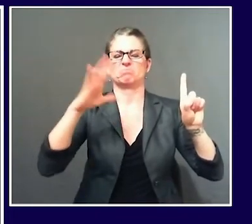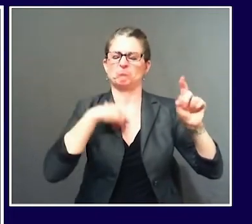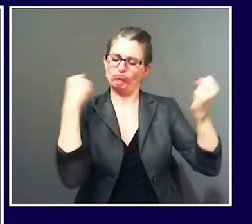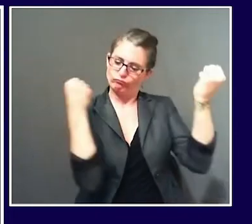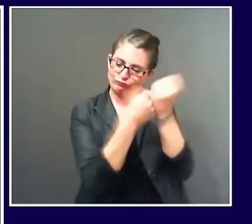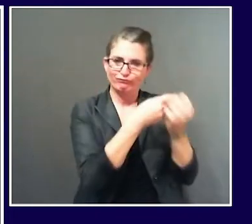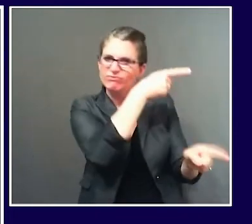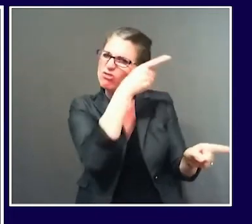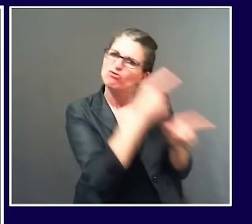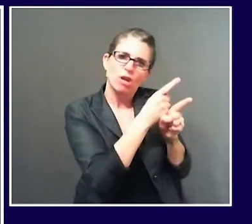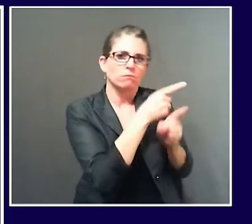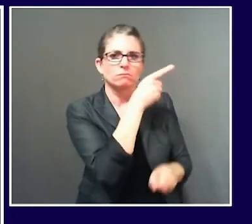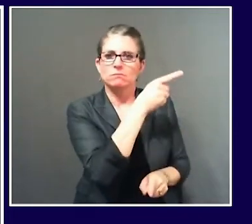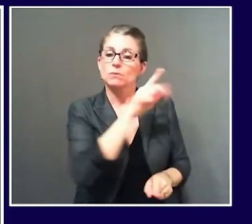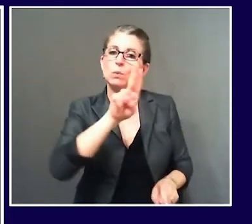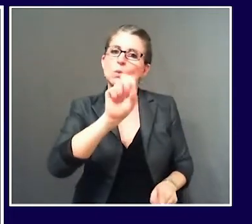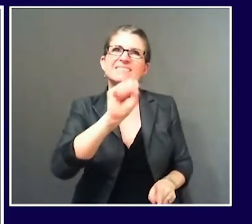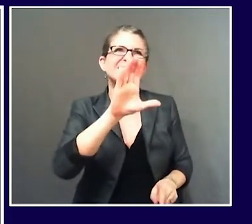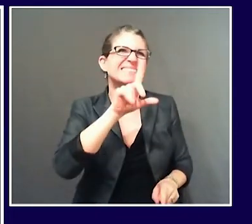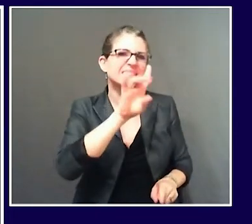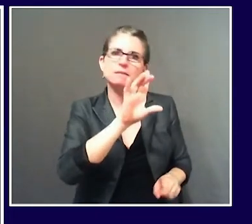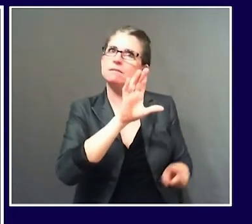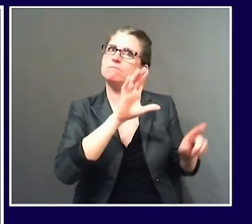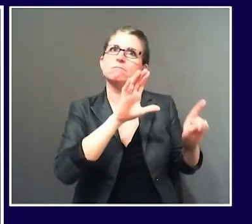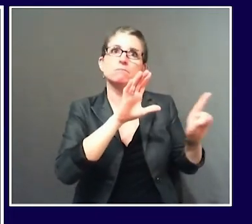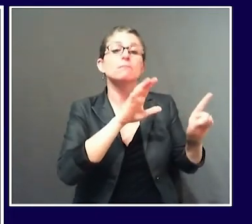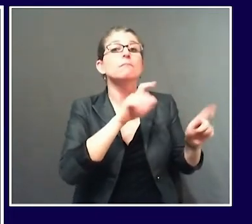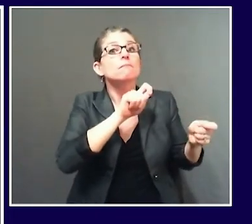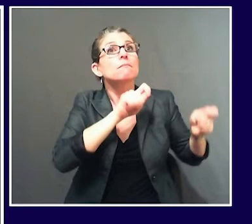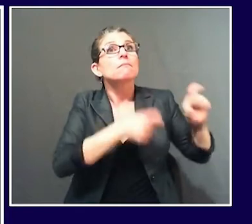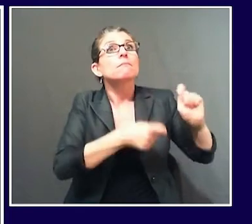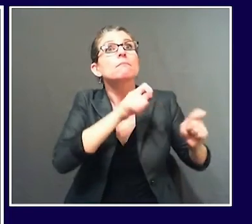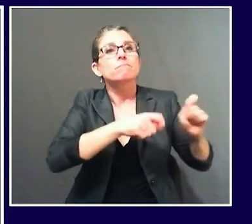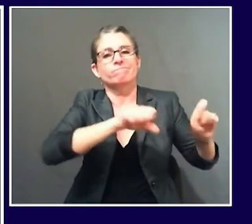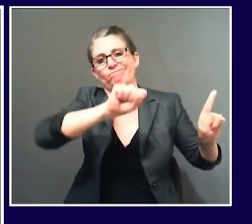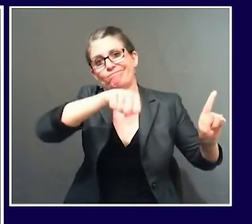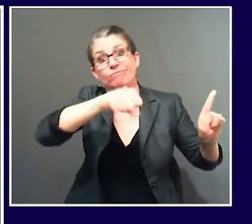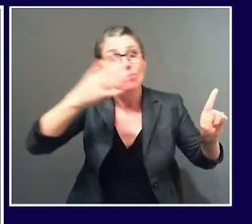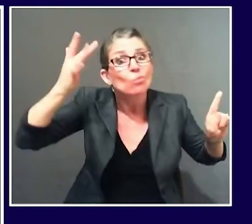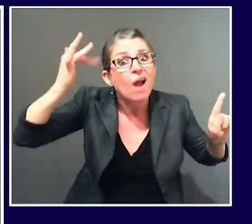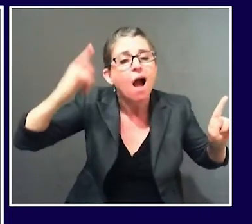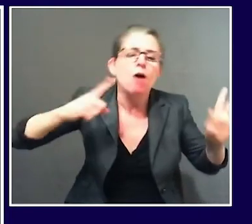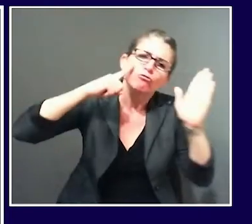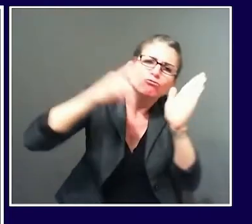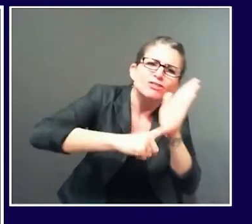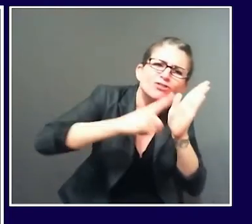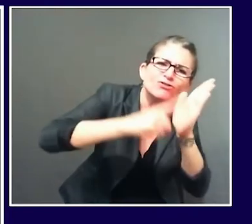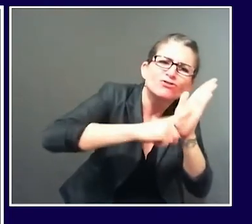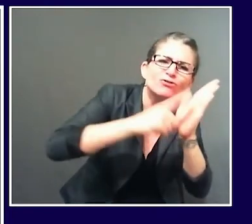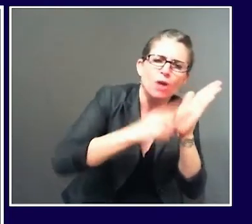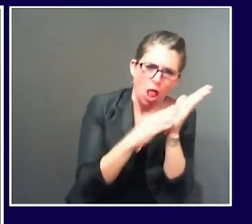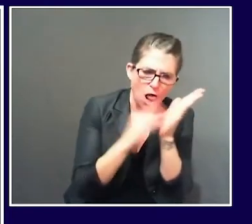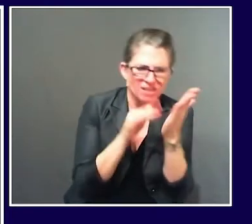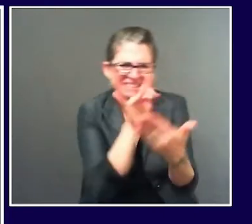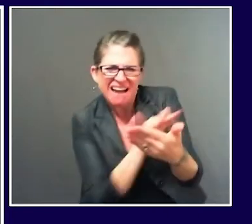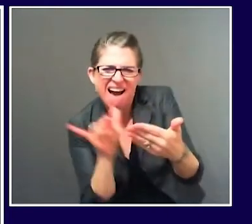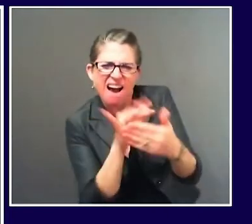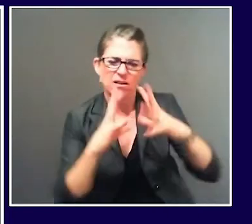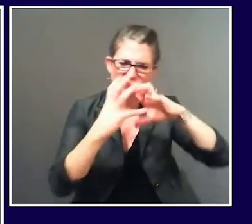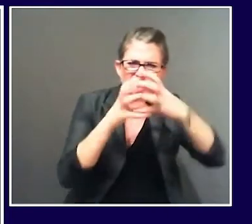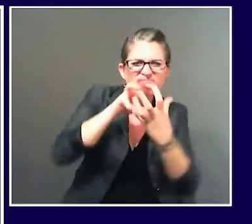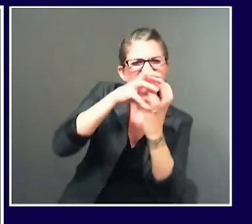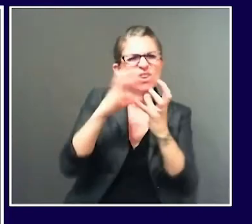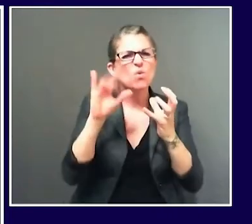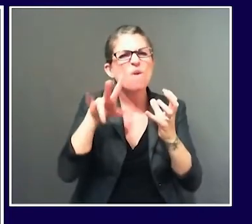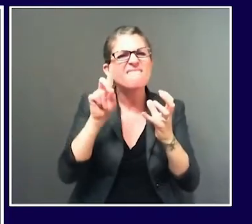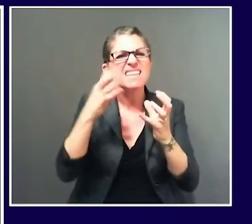this pandemic is our understanding of the significance of asymptomatic transmission. When